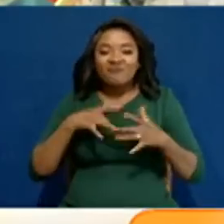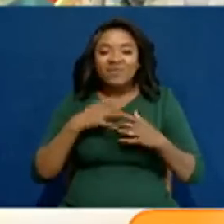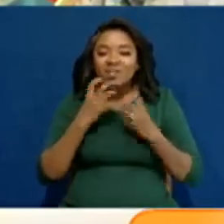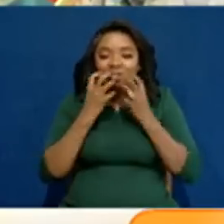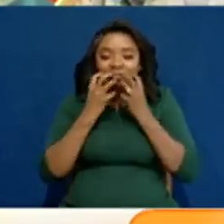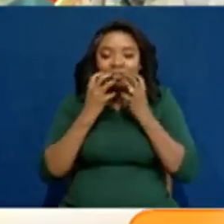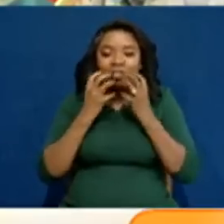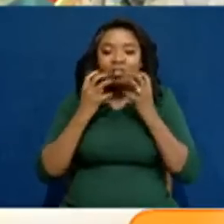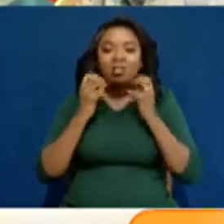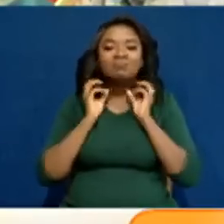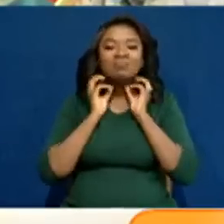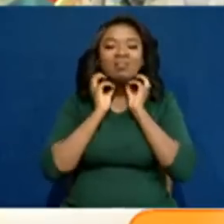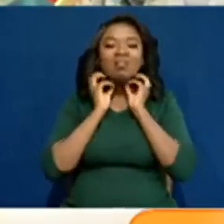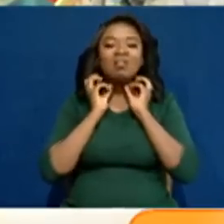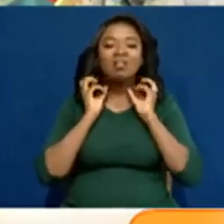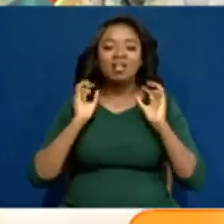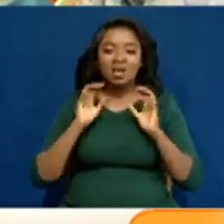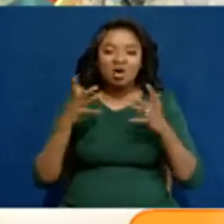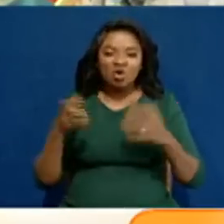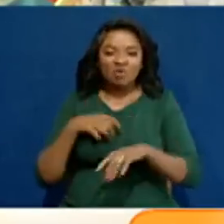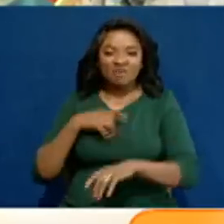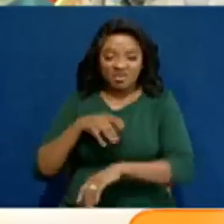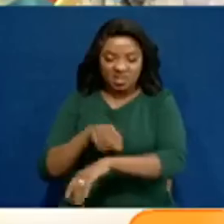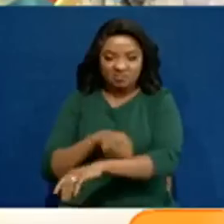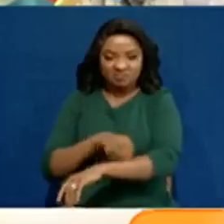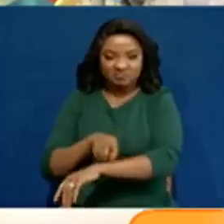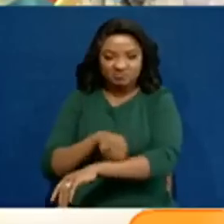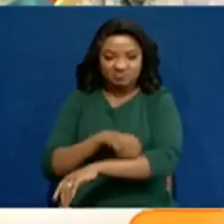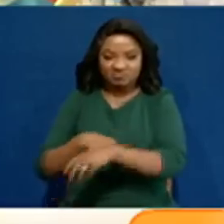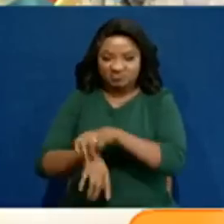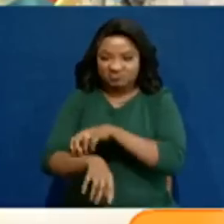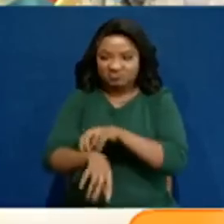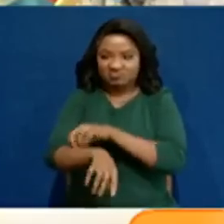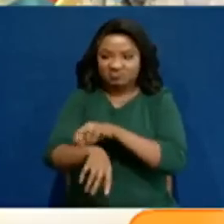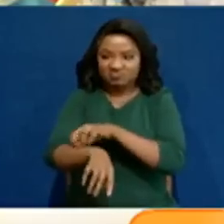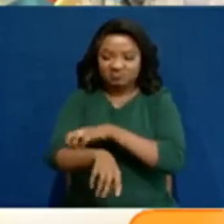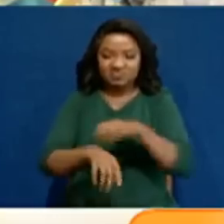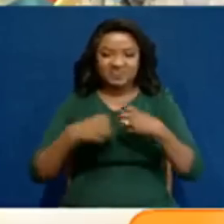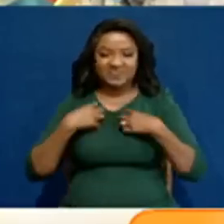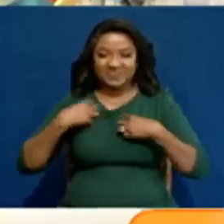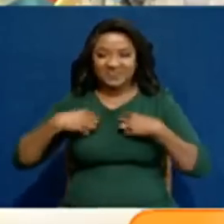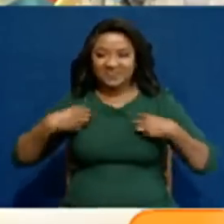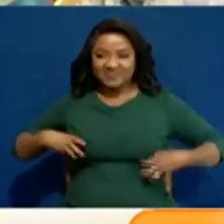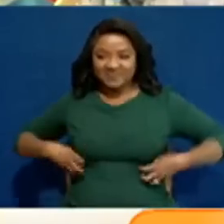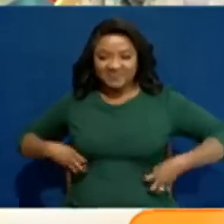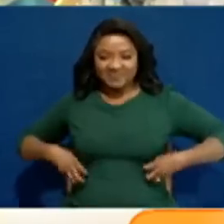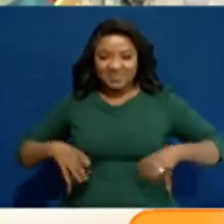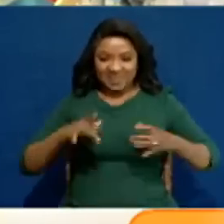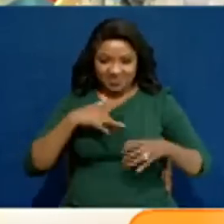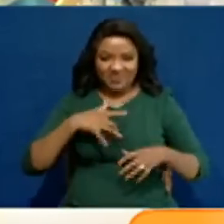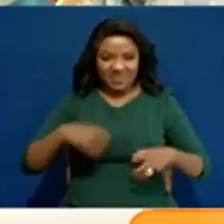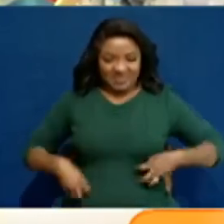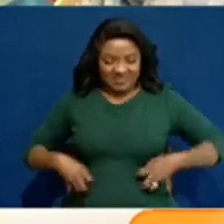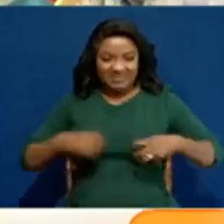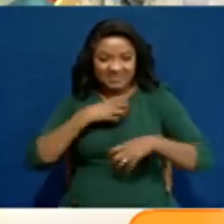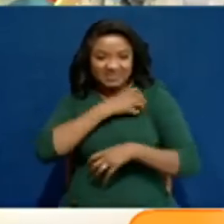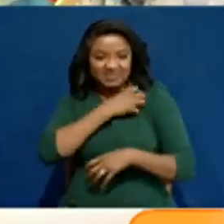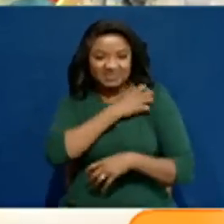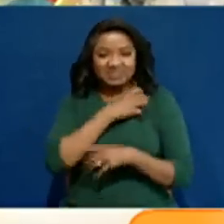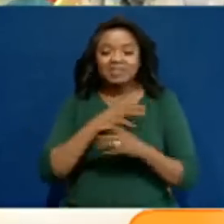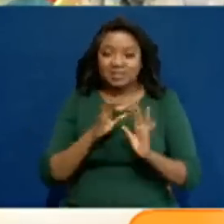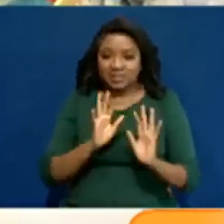they start having scratches, and they scratch their skins. And the biggest evidence or symptom